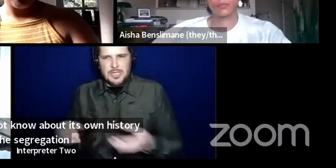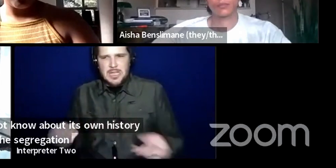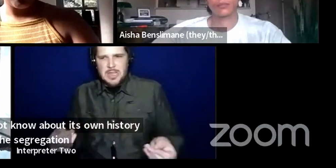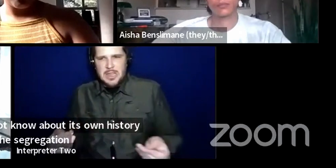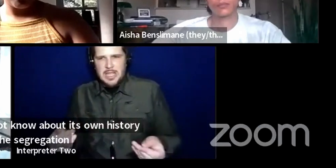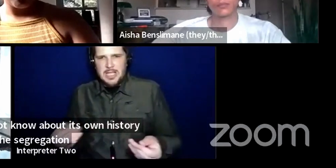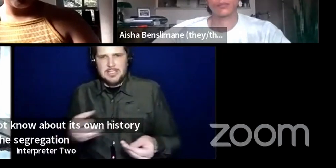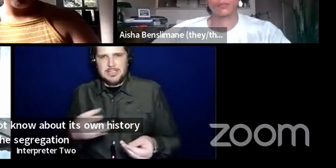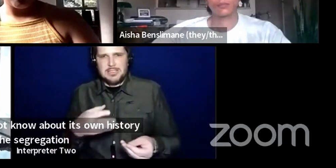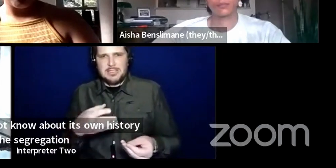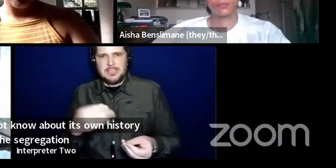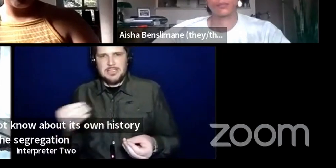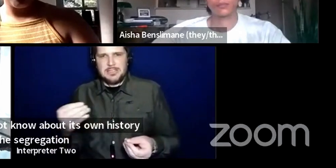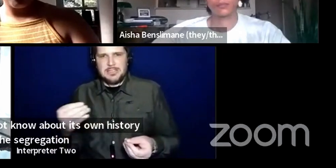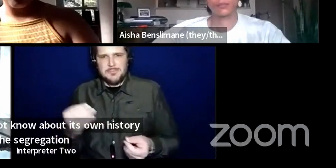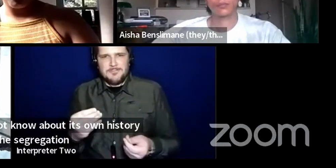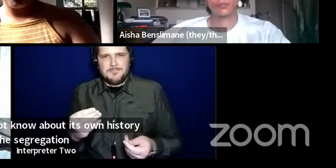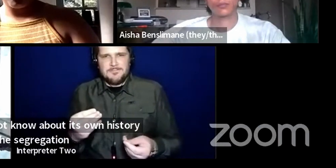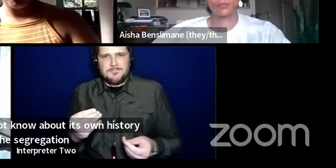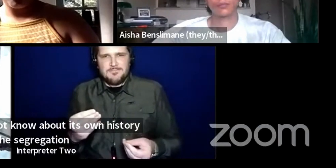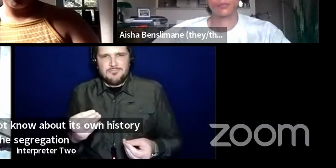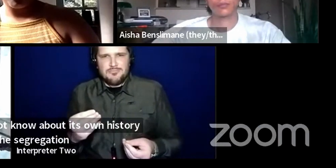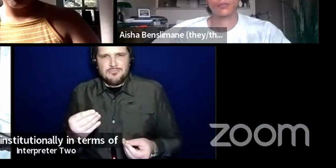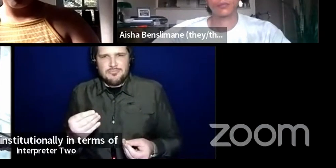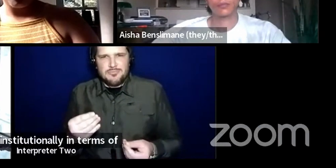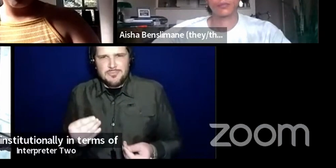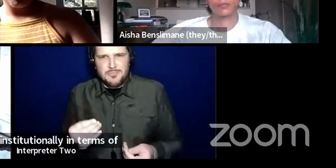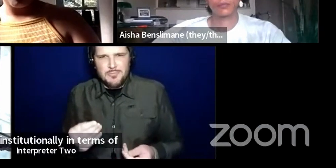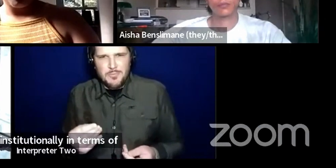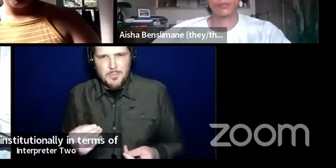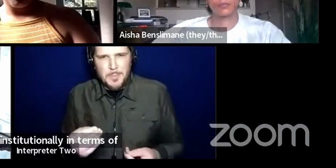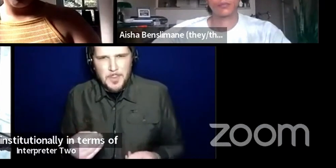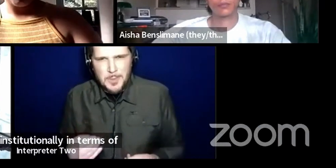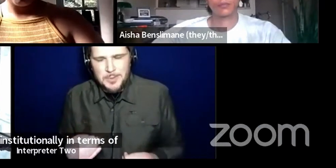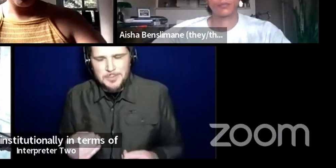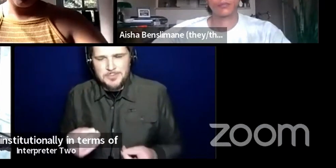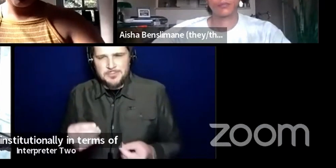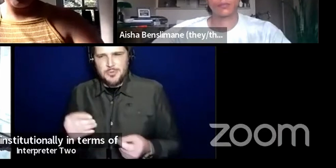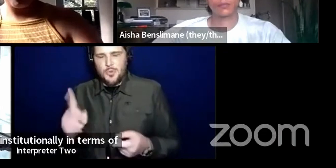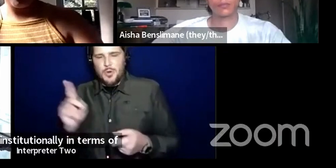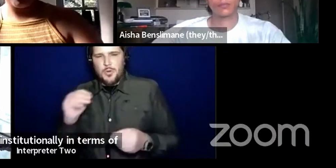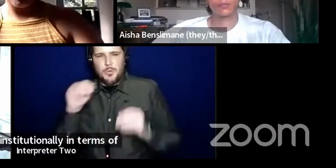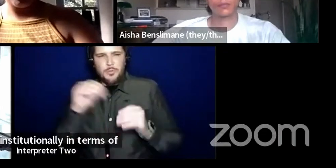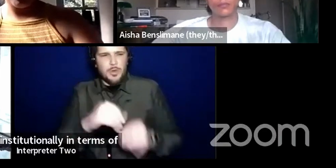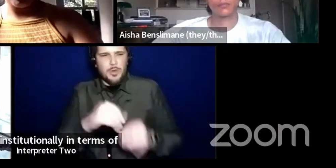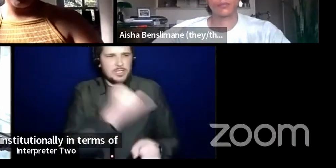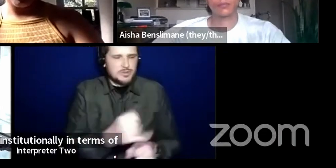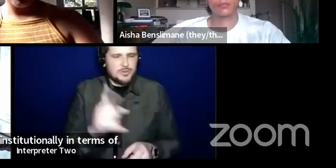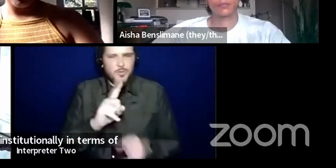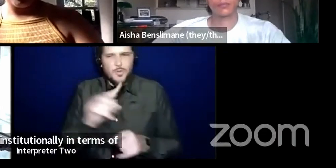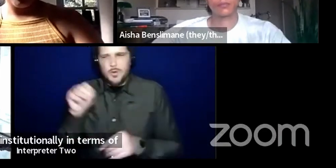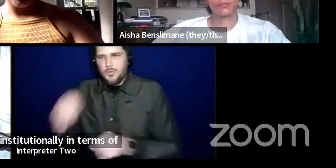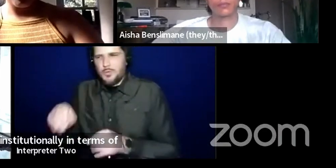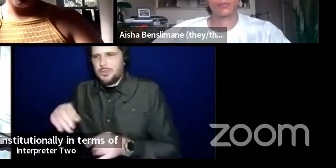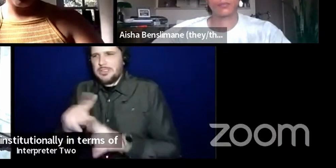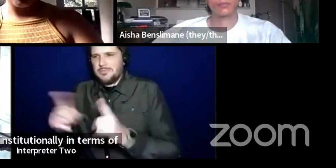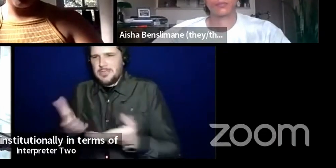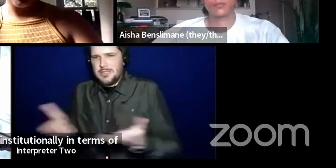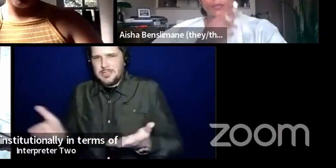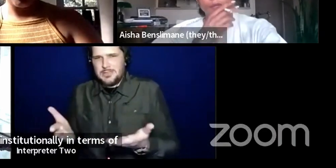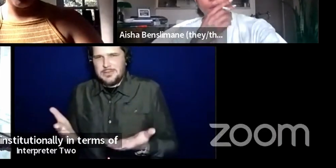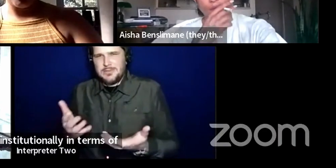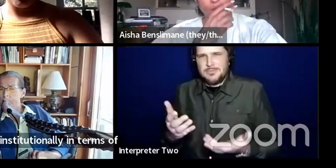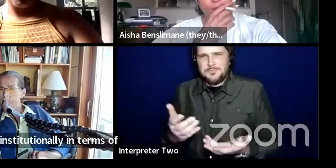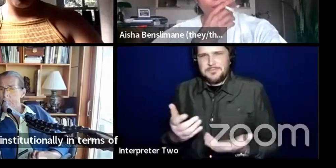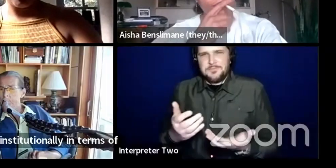theft and land coercion and where we place reserves and where we place institutions, and how a lot of what I've had